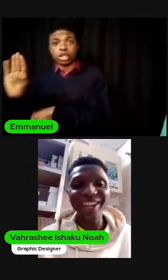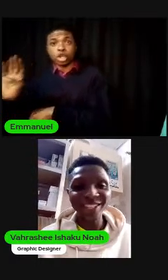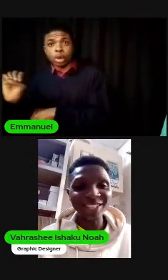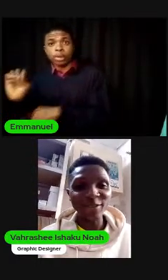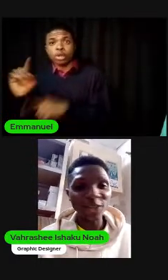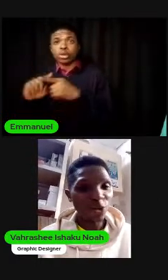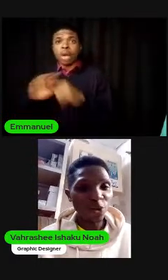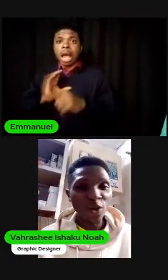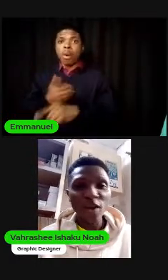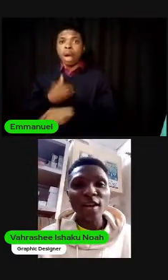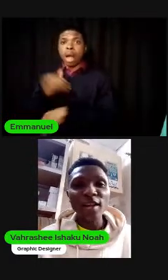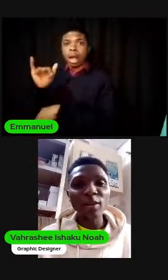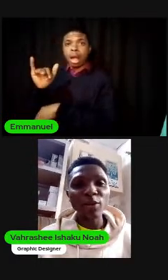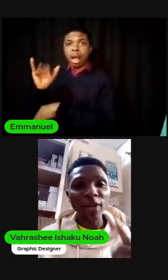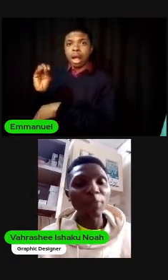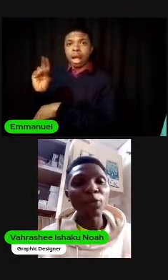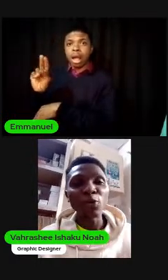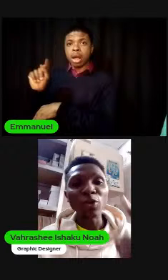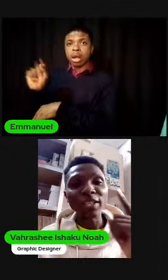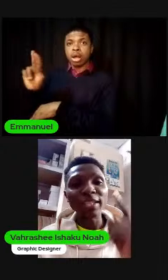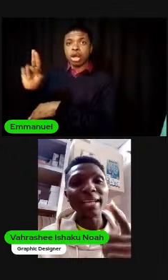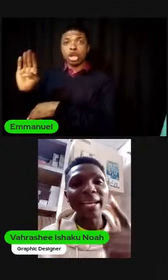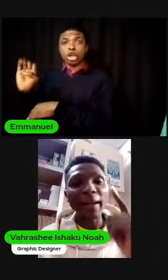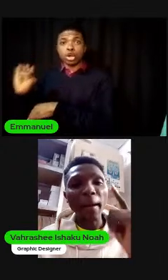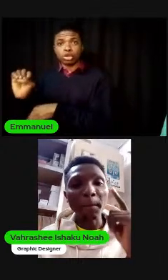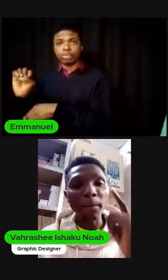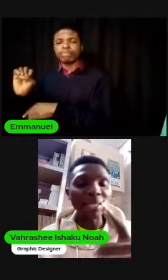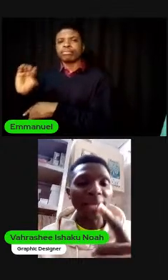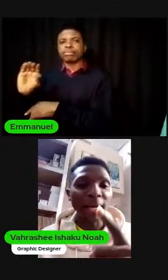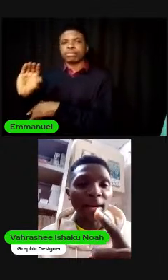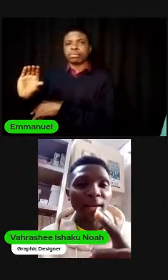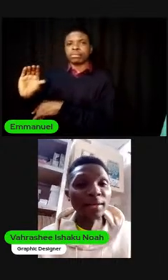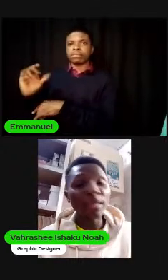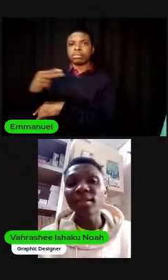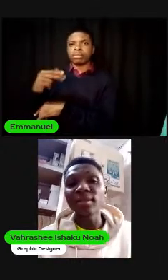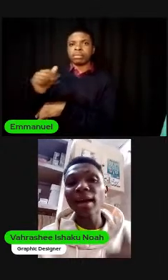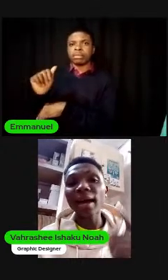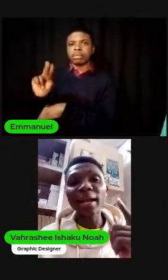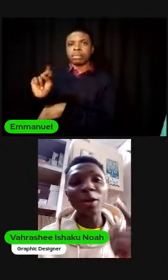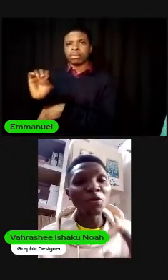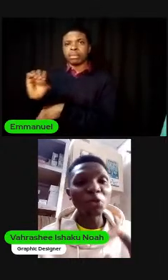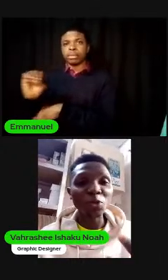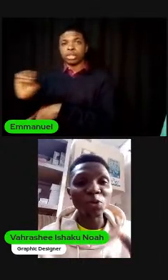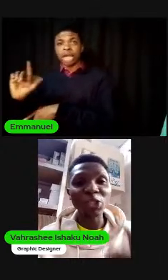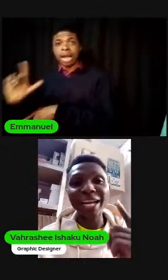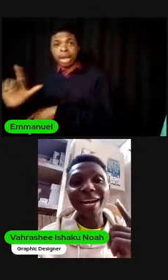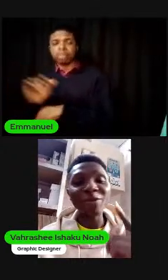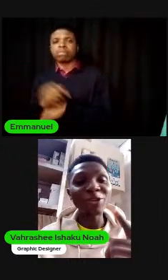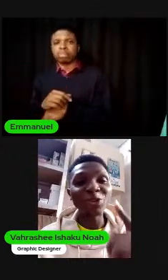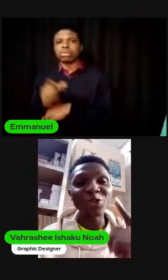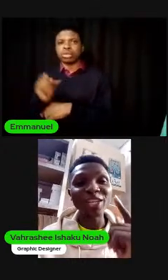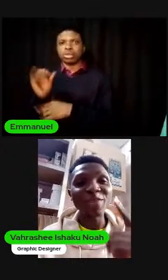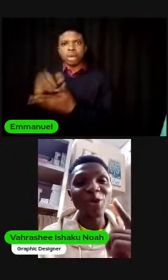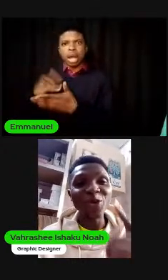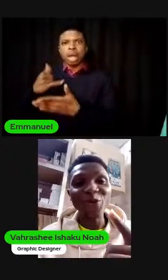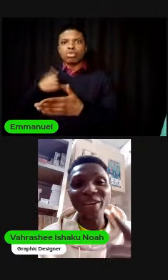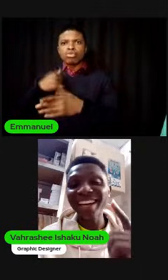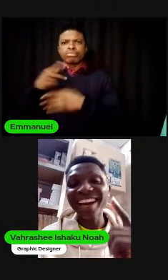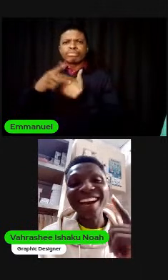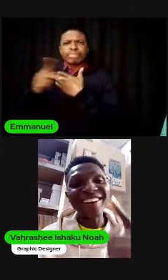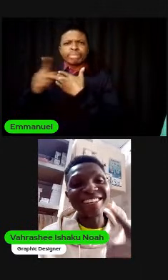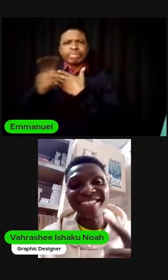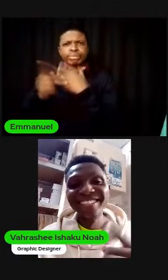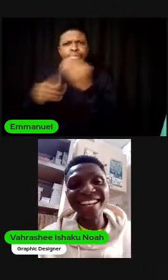more lessons for you to help you design better. Yes, and I love you so much and I want you to keep on